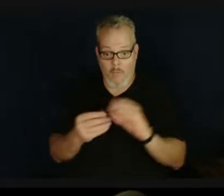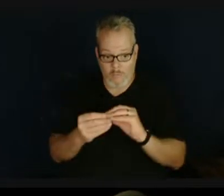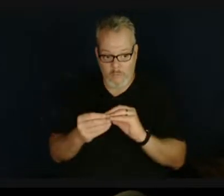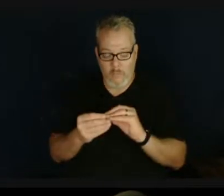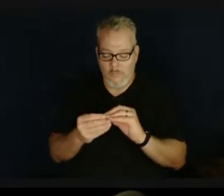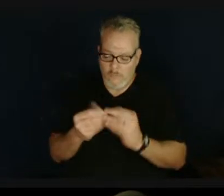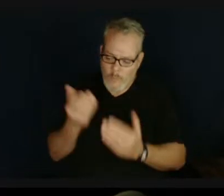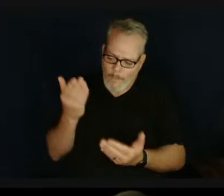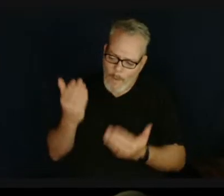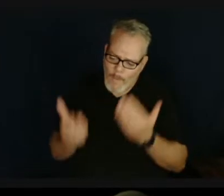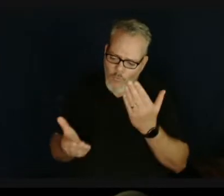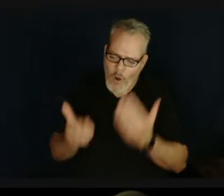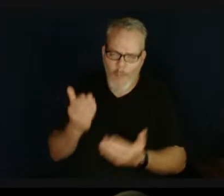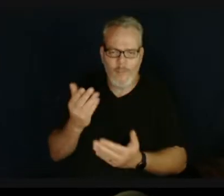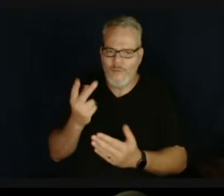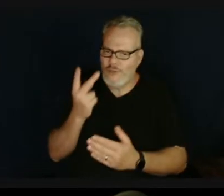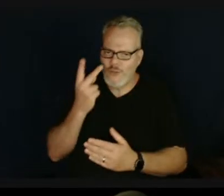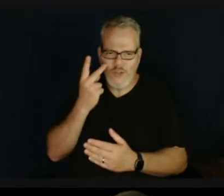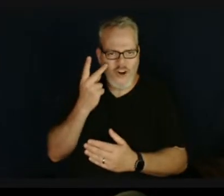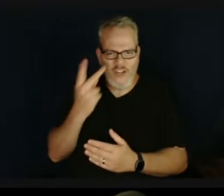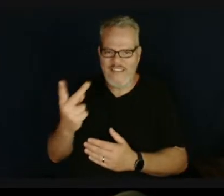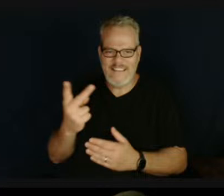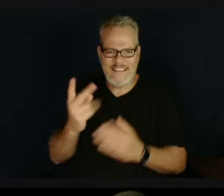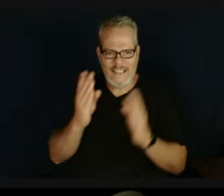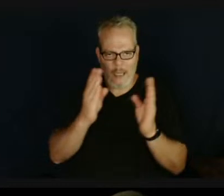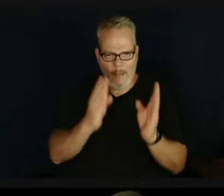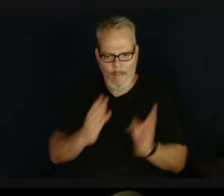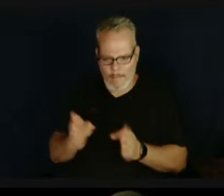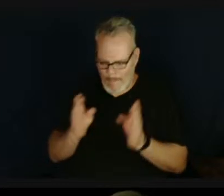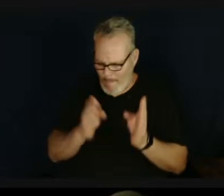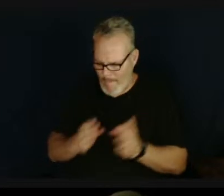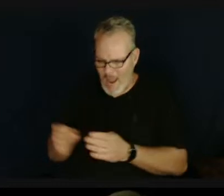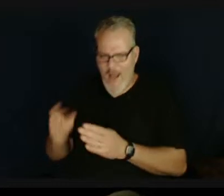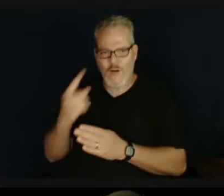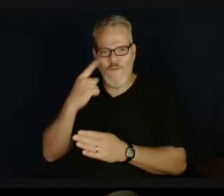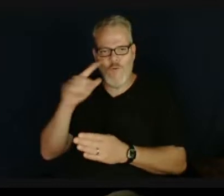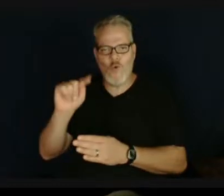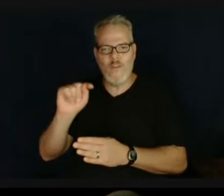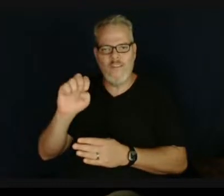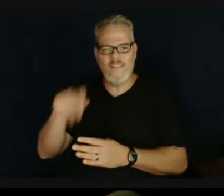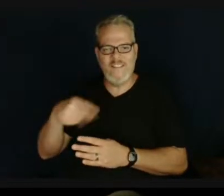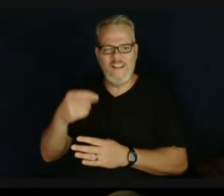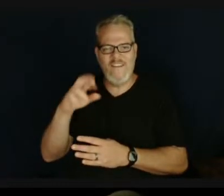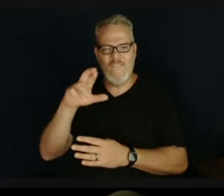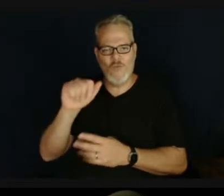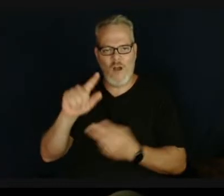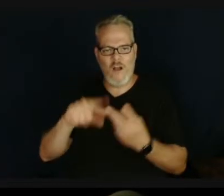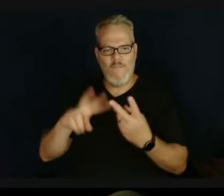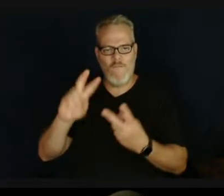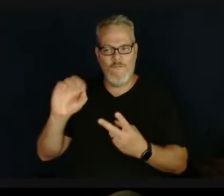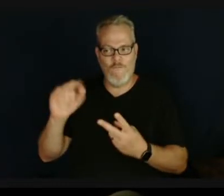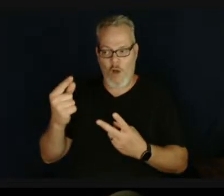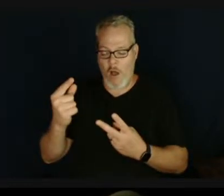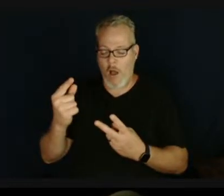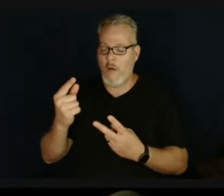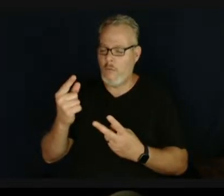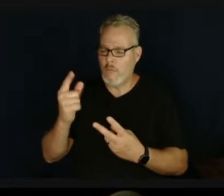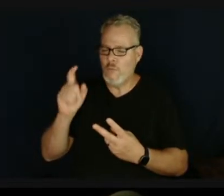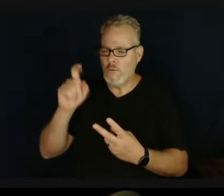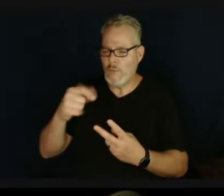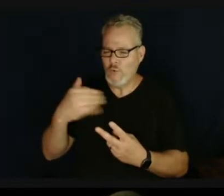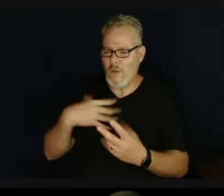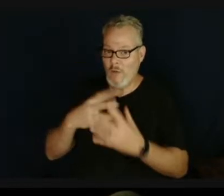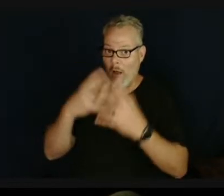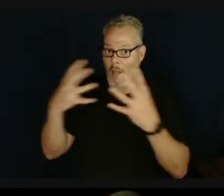are seeing a pattern of the tephra and VOG dispersal that we expect to have the greatest cumulative impact. And